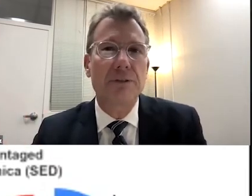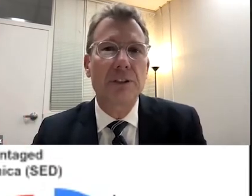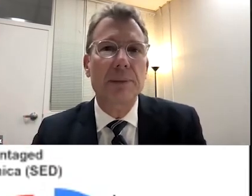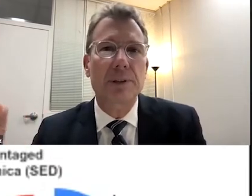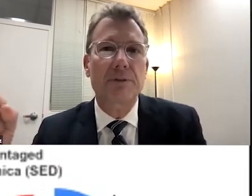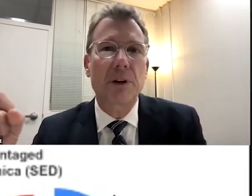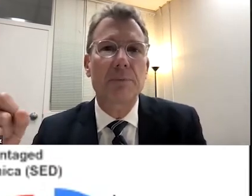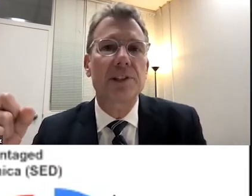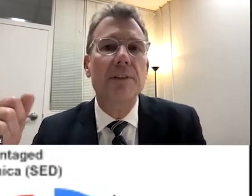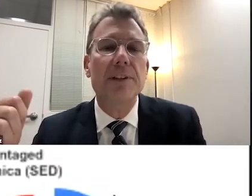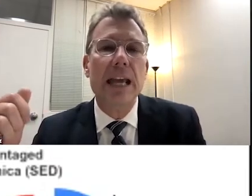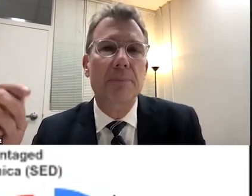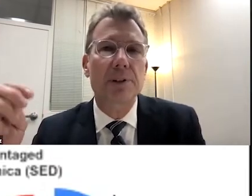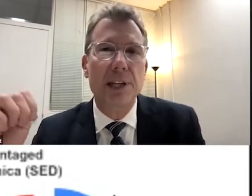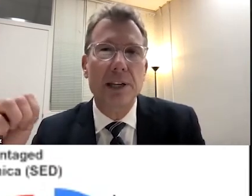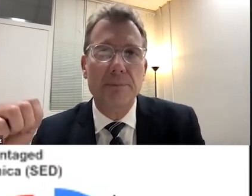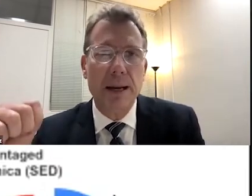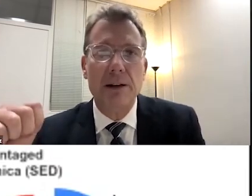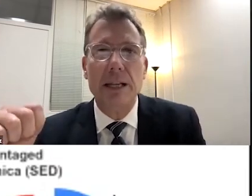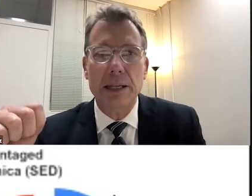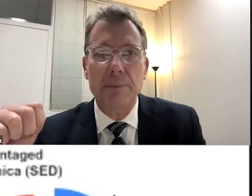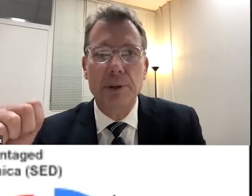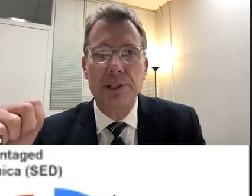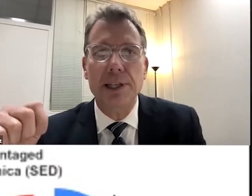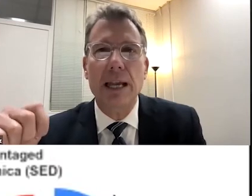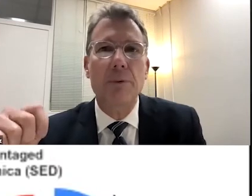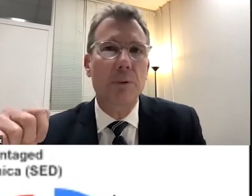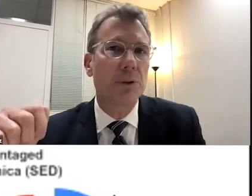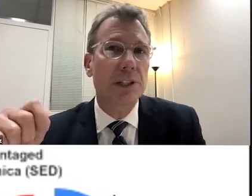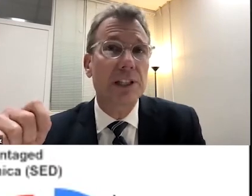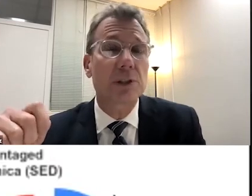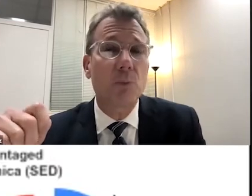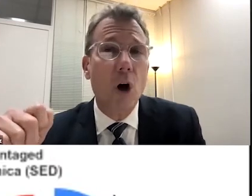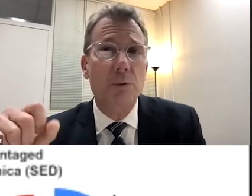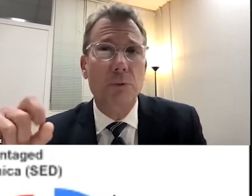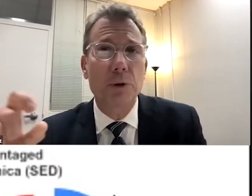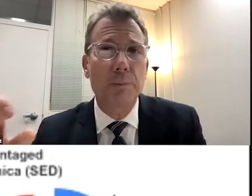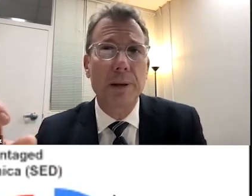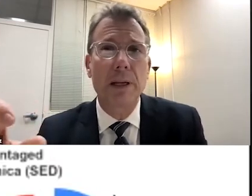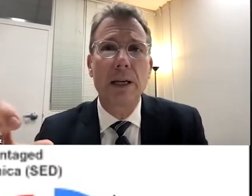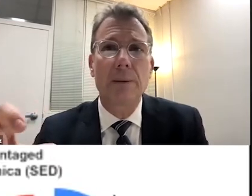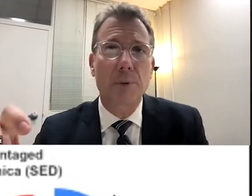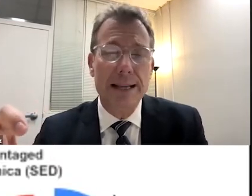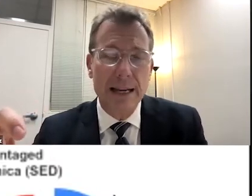actually flipped from 78% parent input, and we were using small